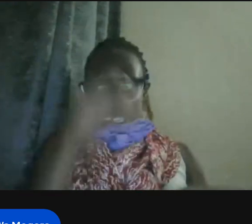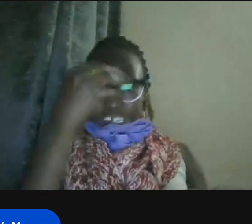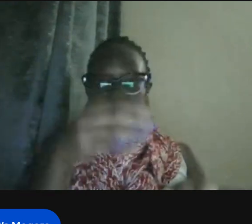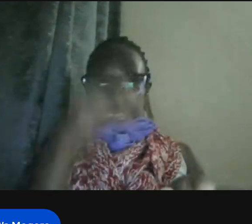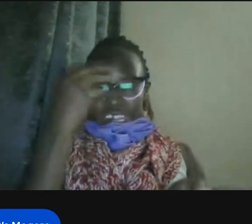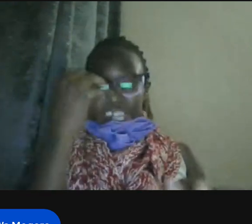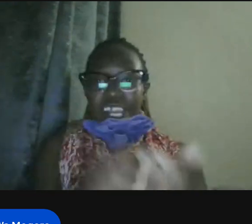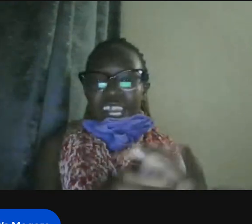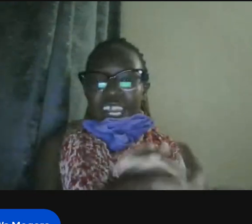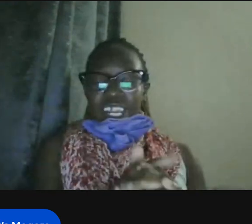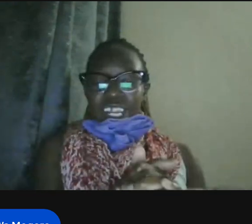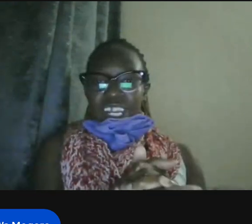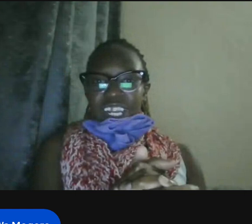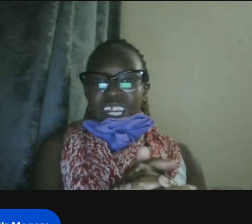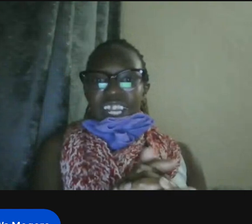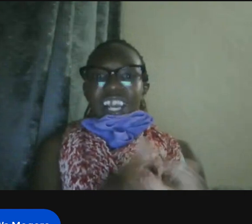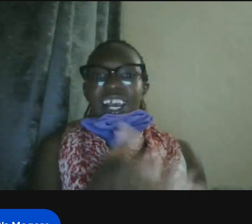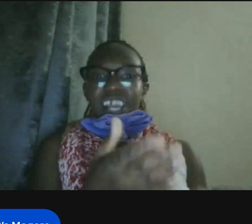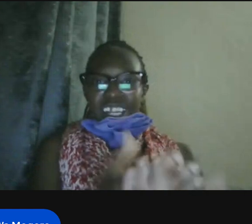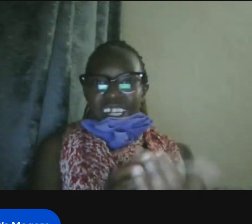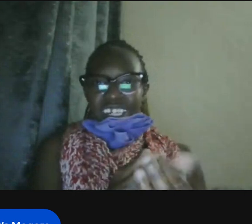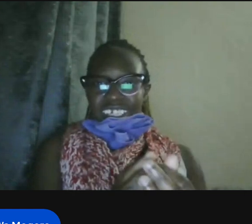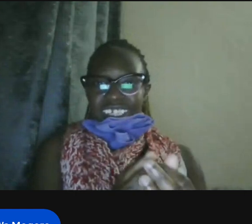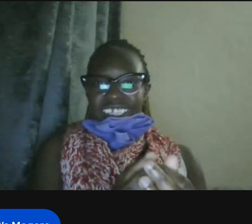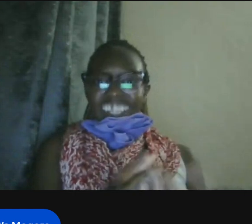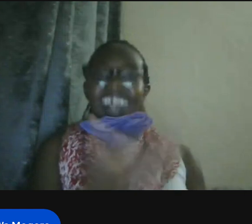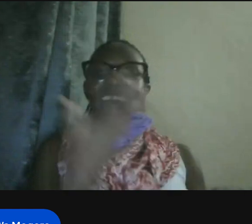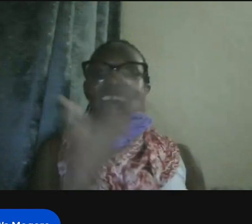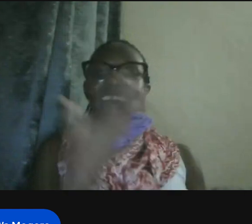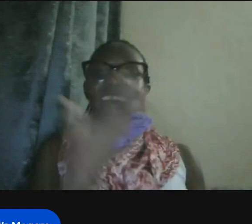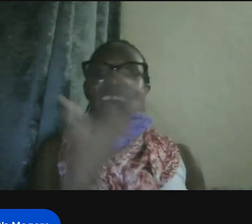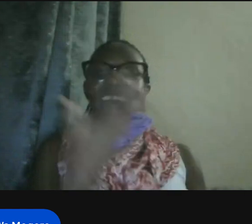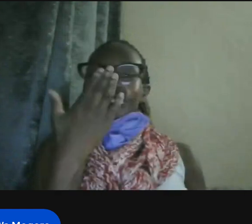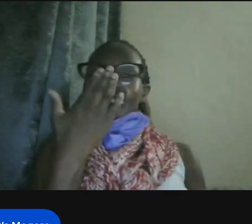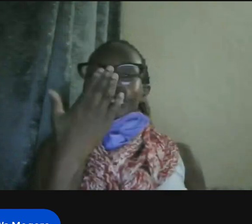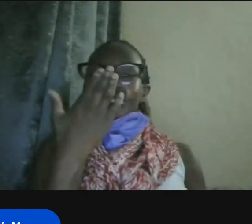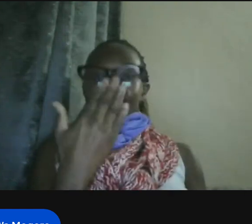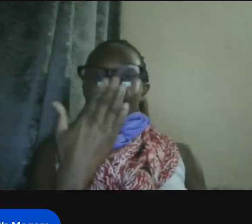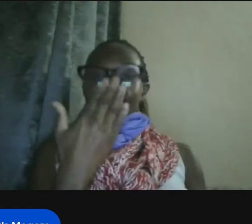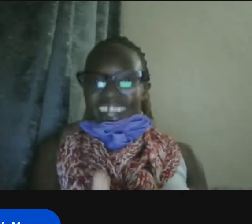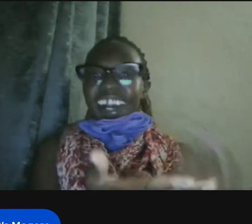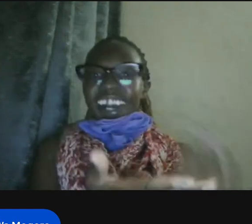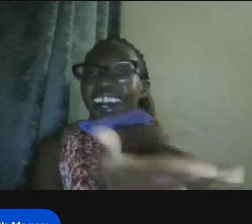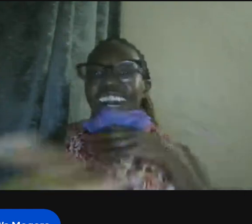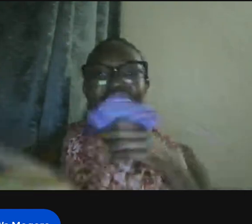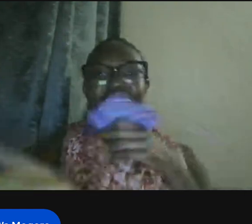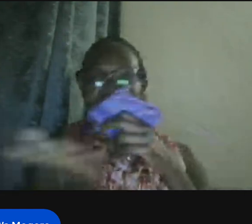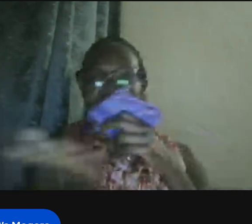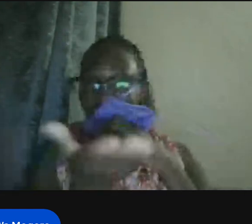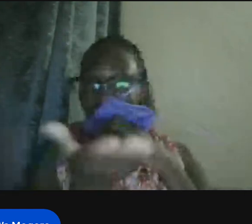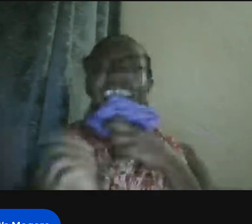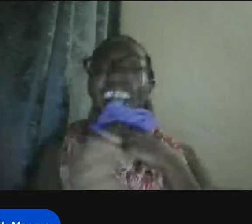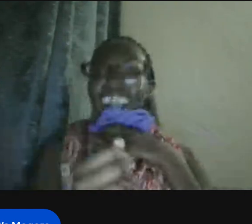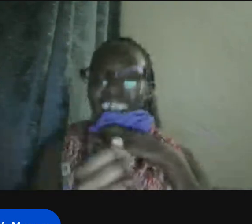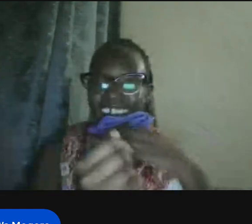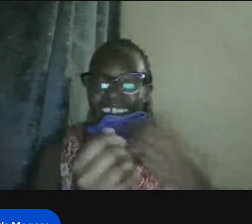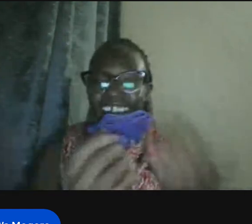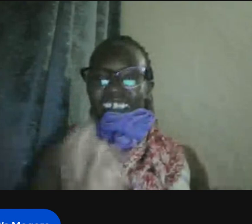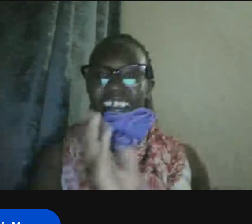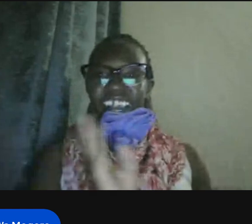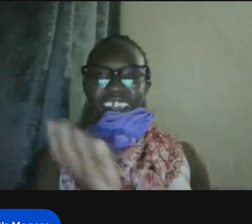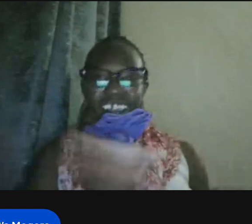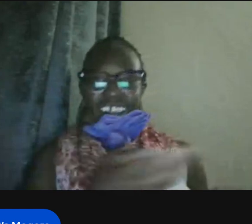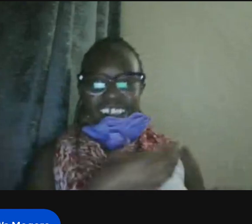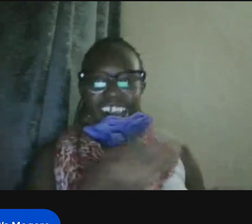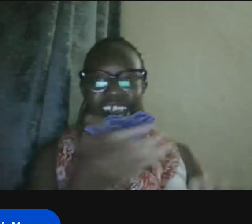the session and learn anytime. We've posted it on LinkedIn. Thank you so much